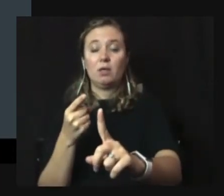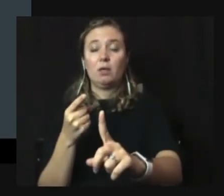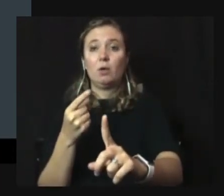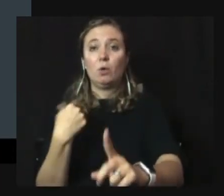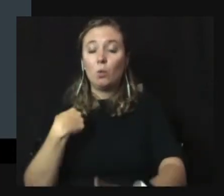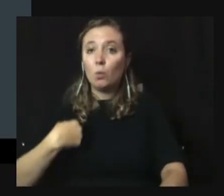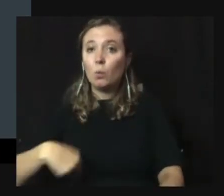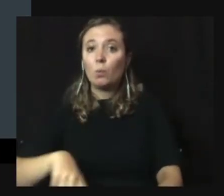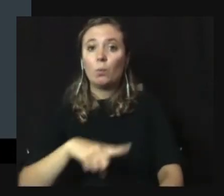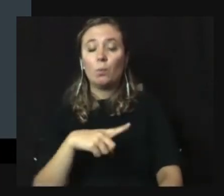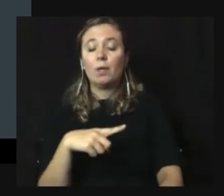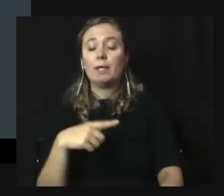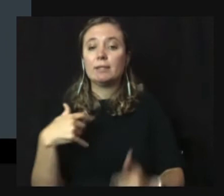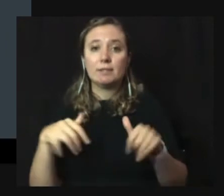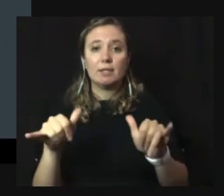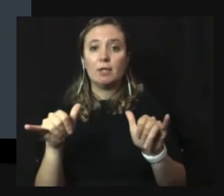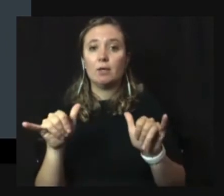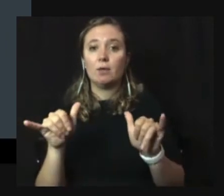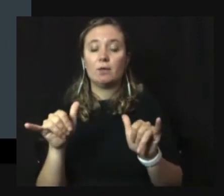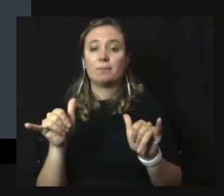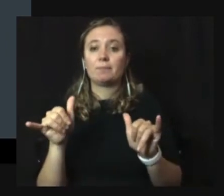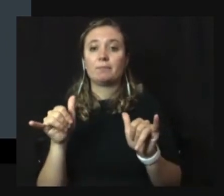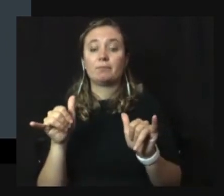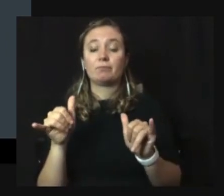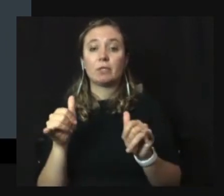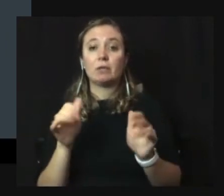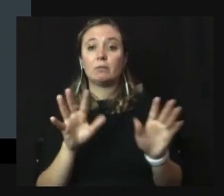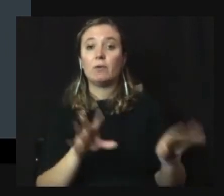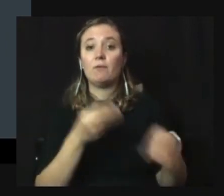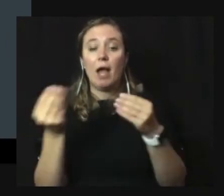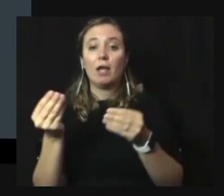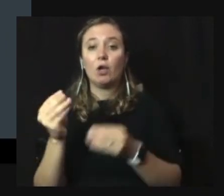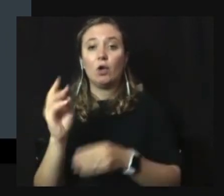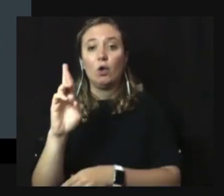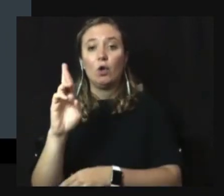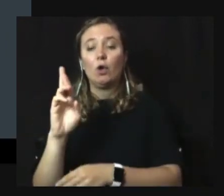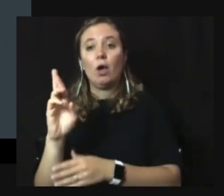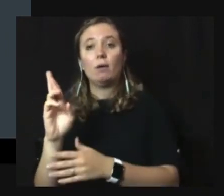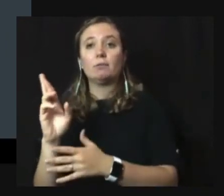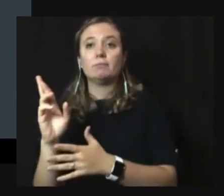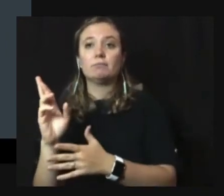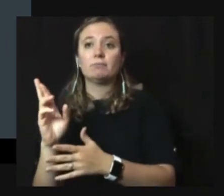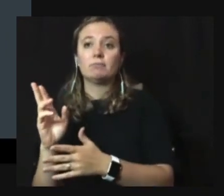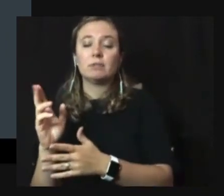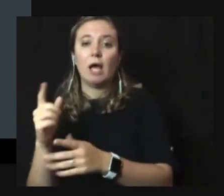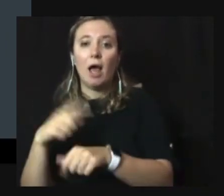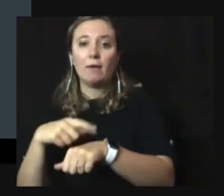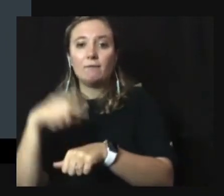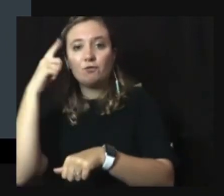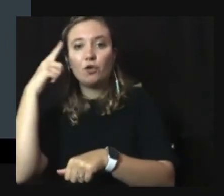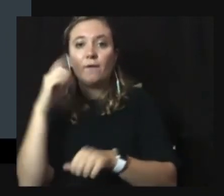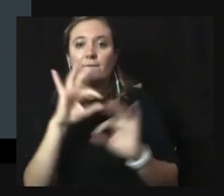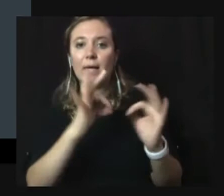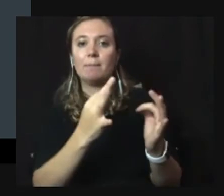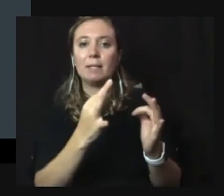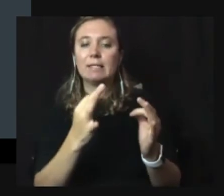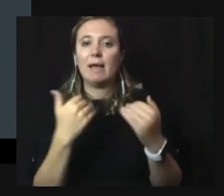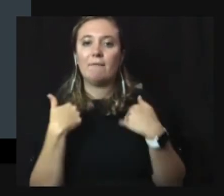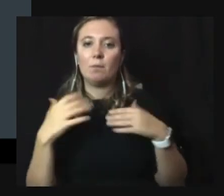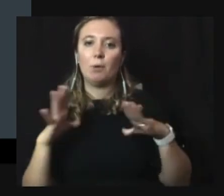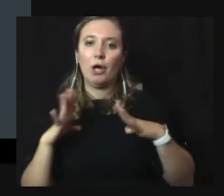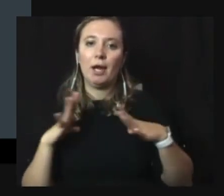We still provide respite. I think that's a very important part of what we do. And the